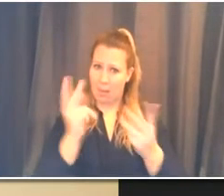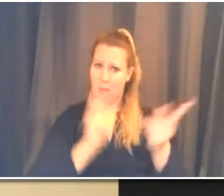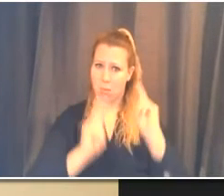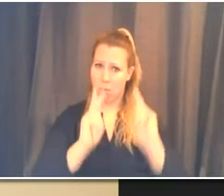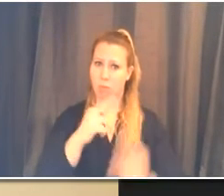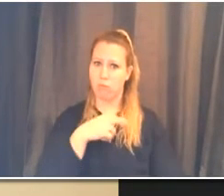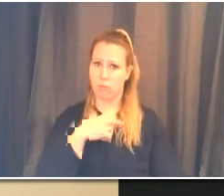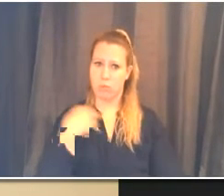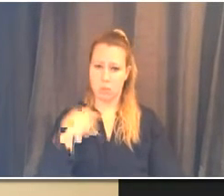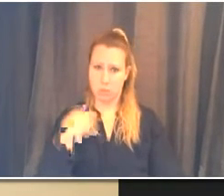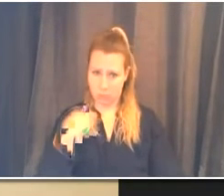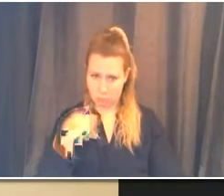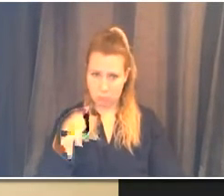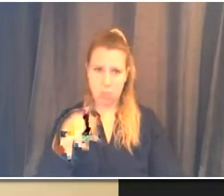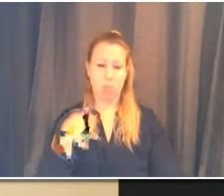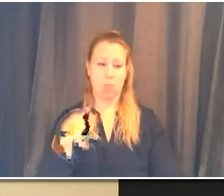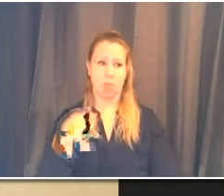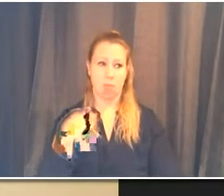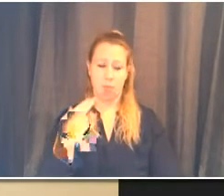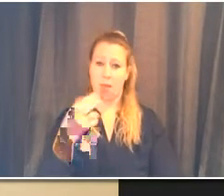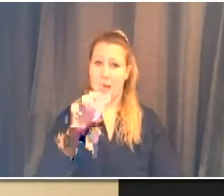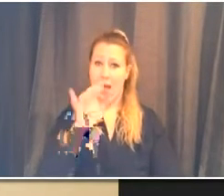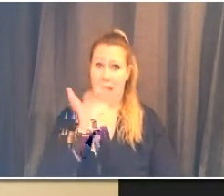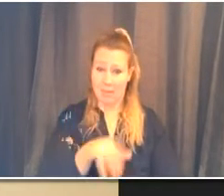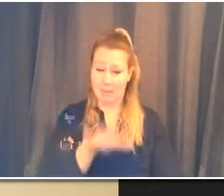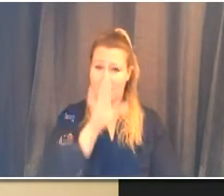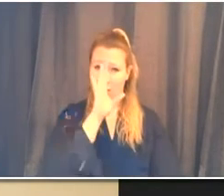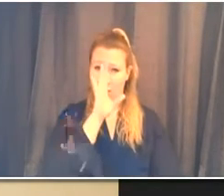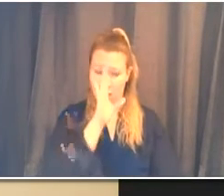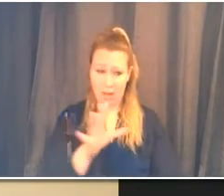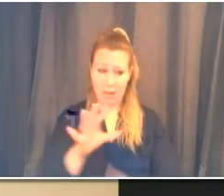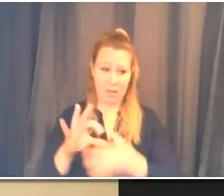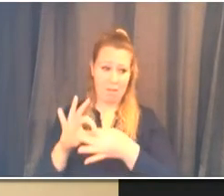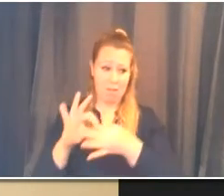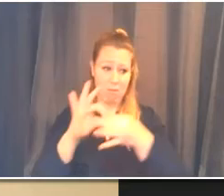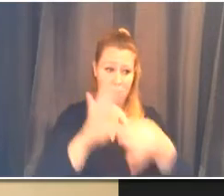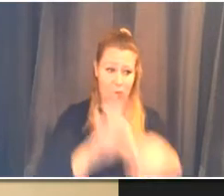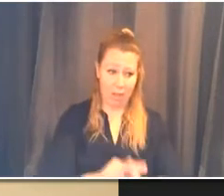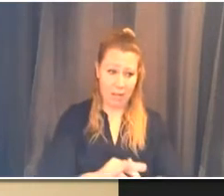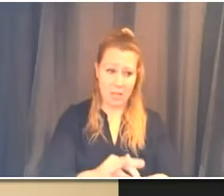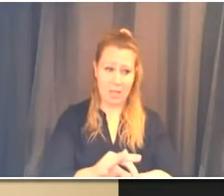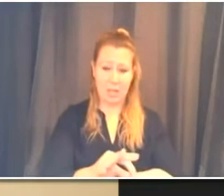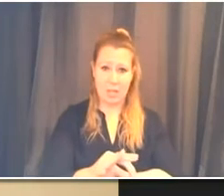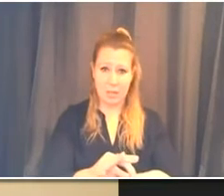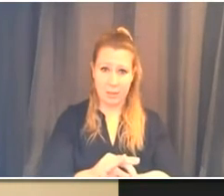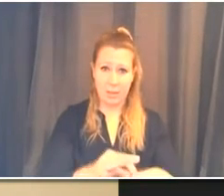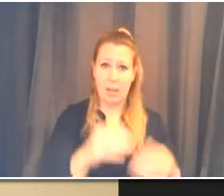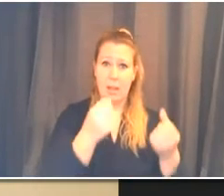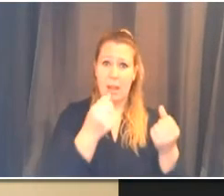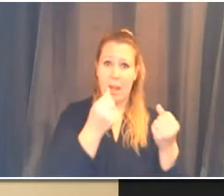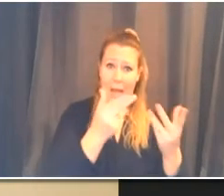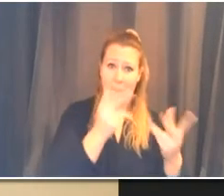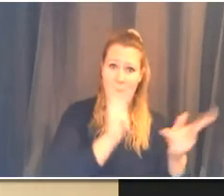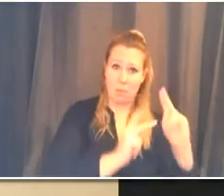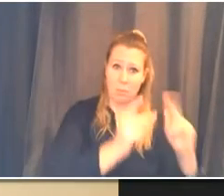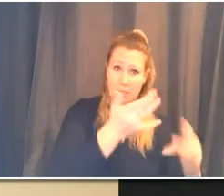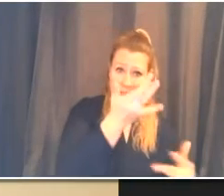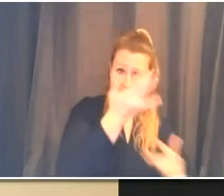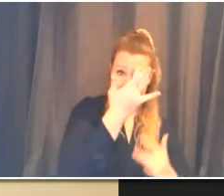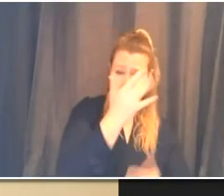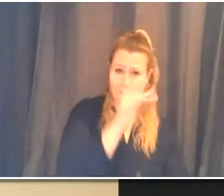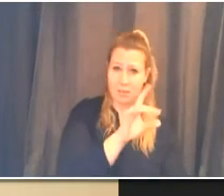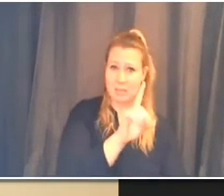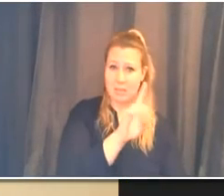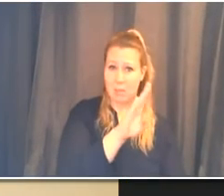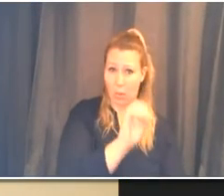in domestic violence as we all know is not necessarily good especially when people are locked in during during a pandemic so I I'm not